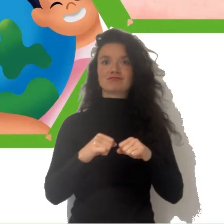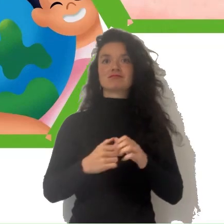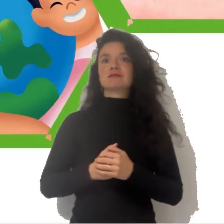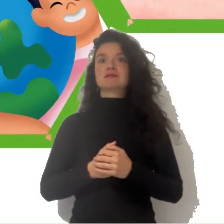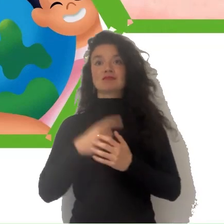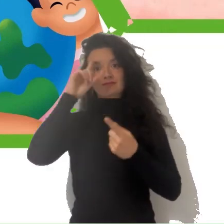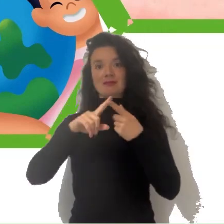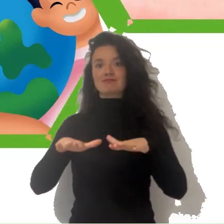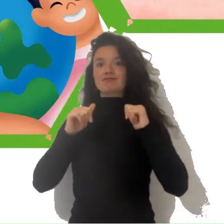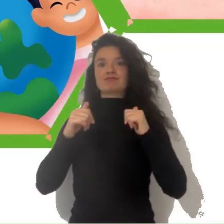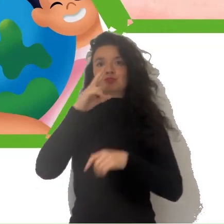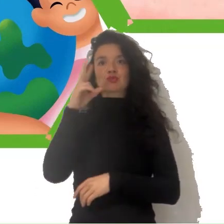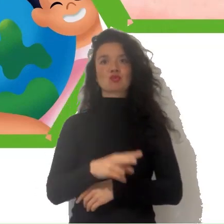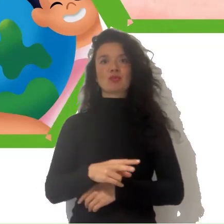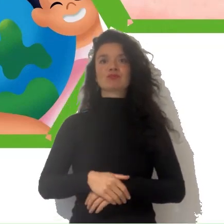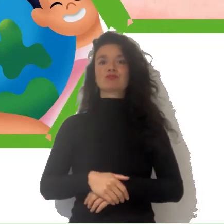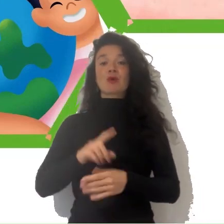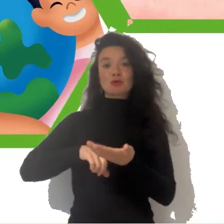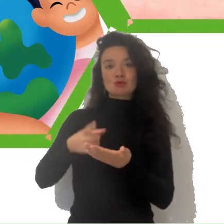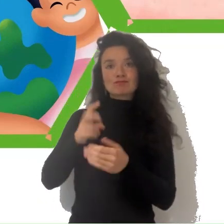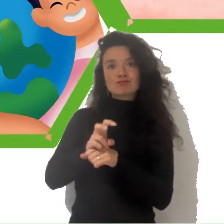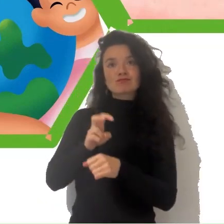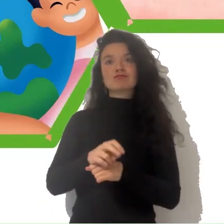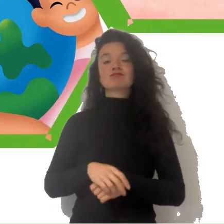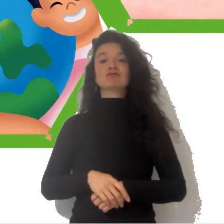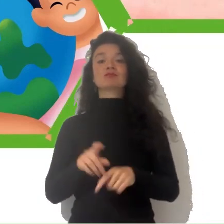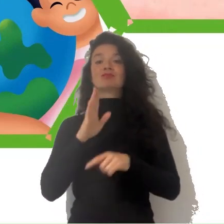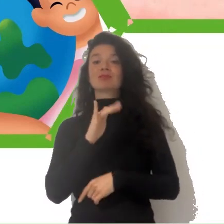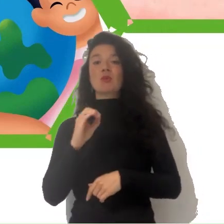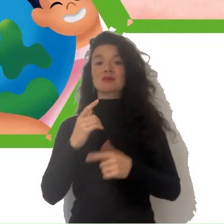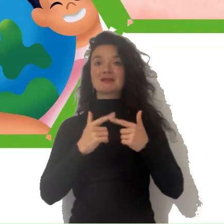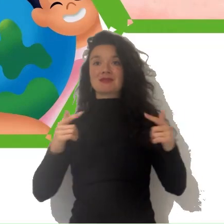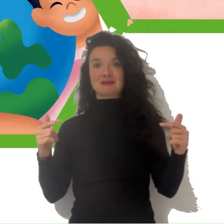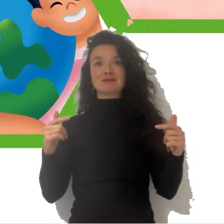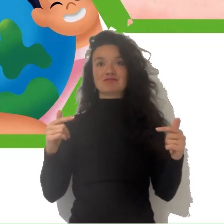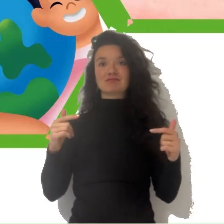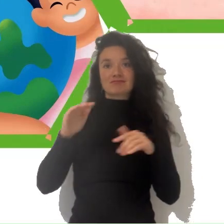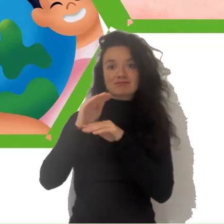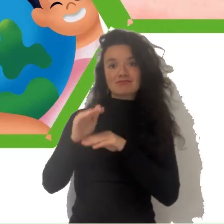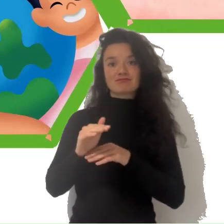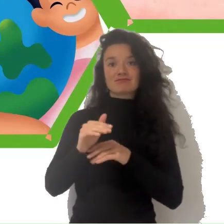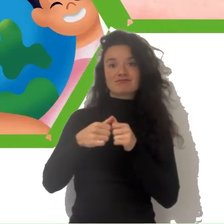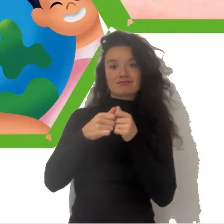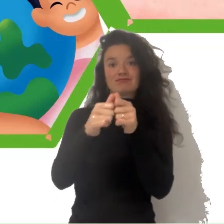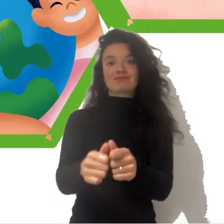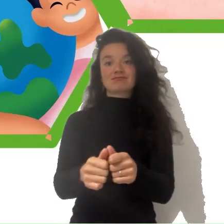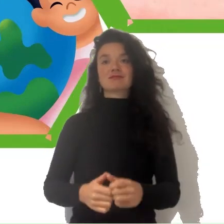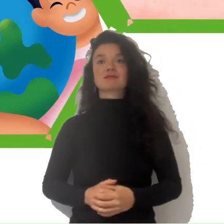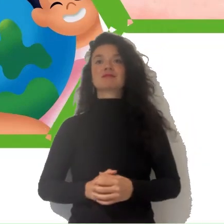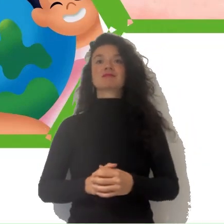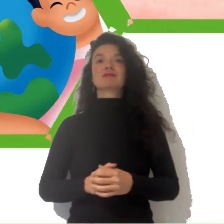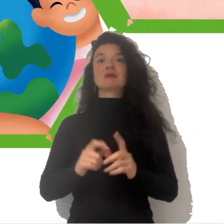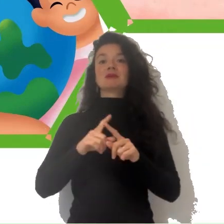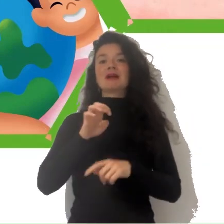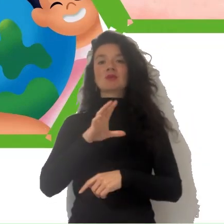pollution, conserving forests, oceans, and wildlife habitats, preventing climate change and its